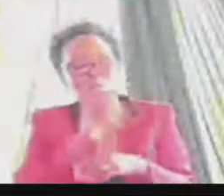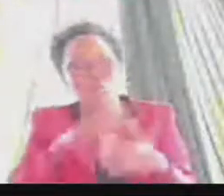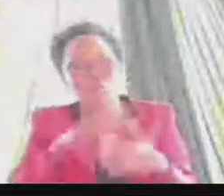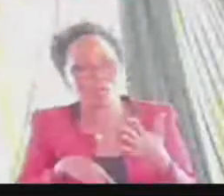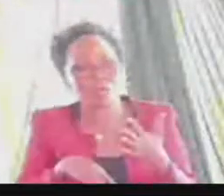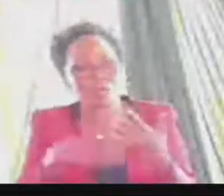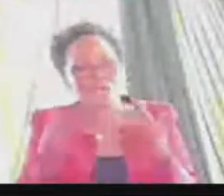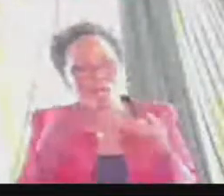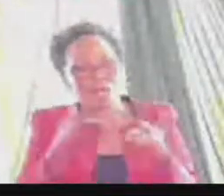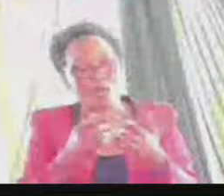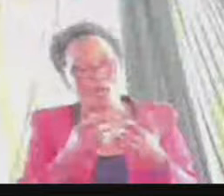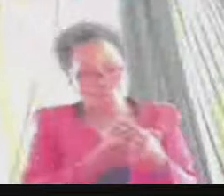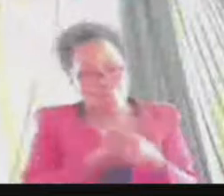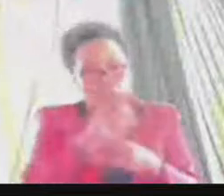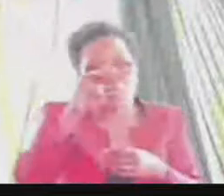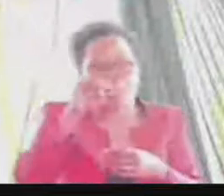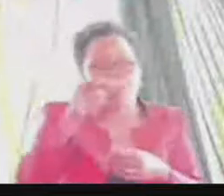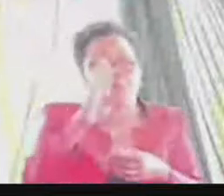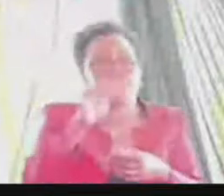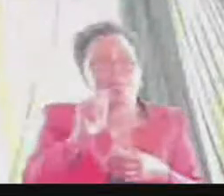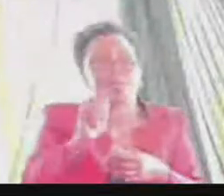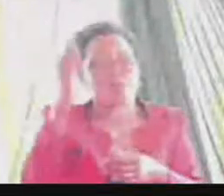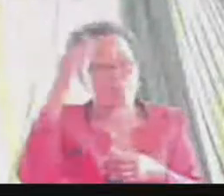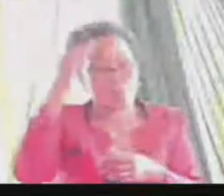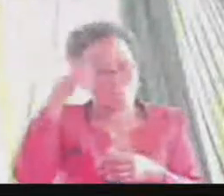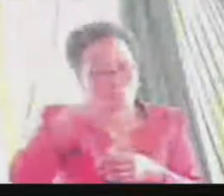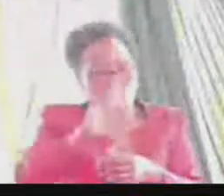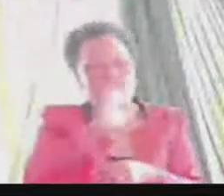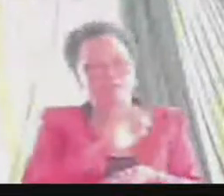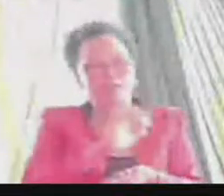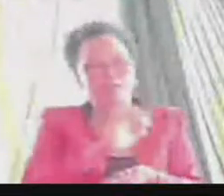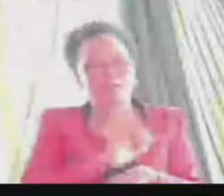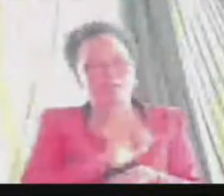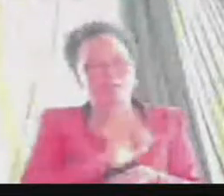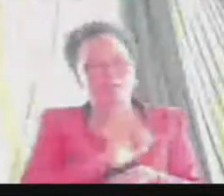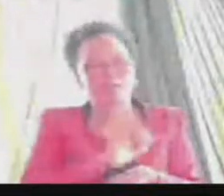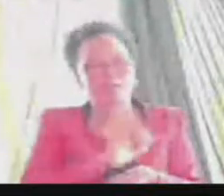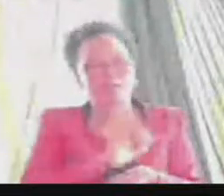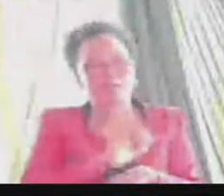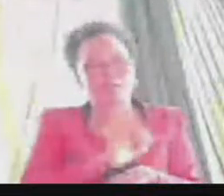your MBA, knowledge?